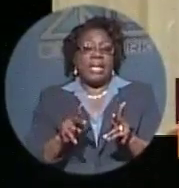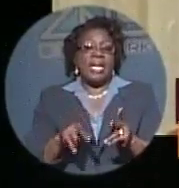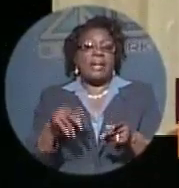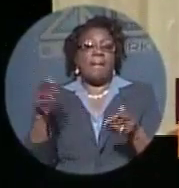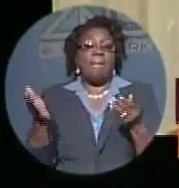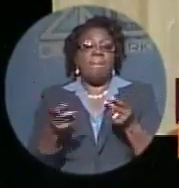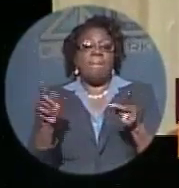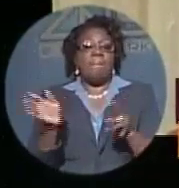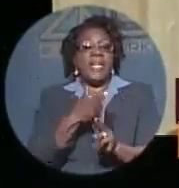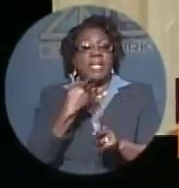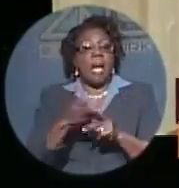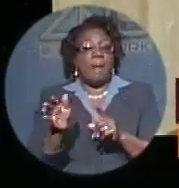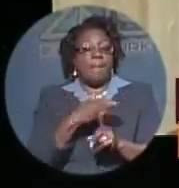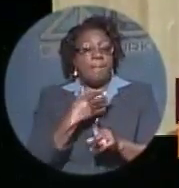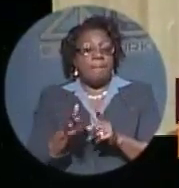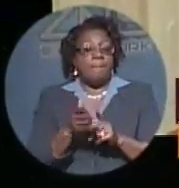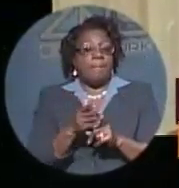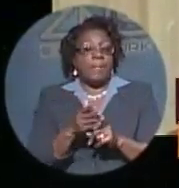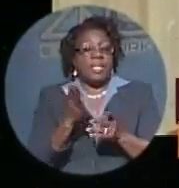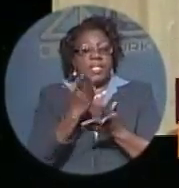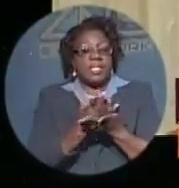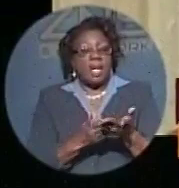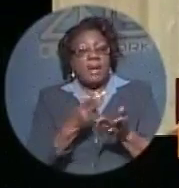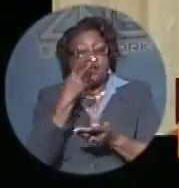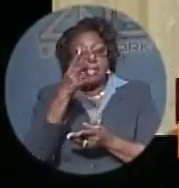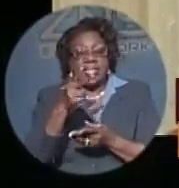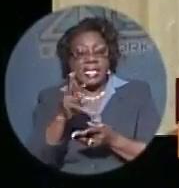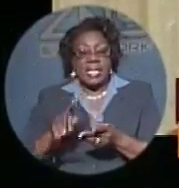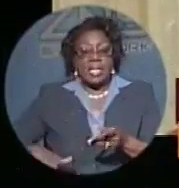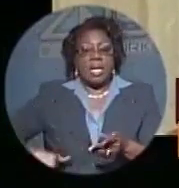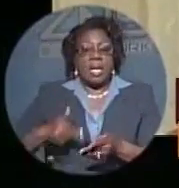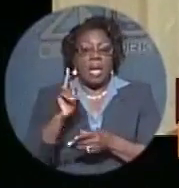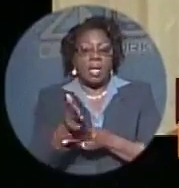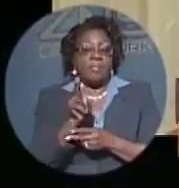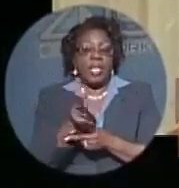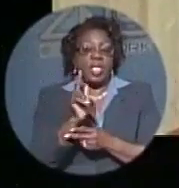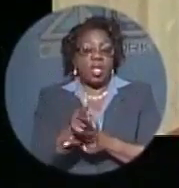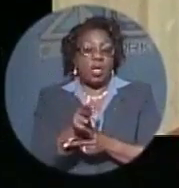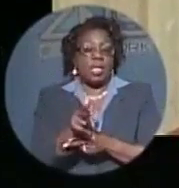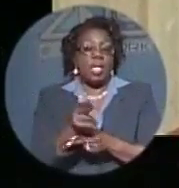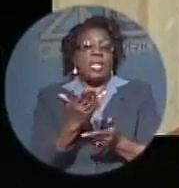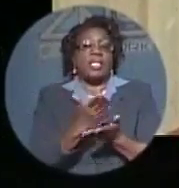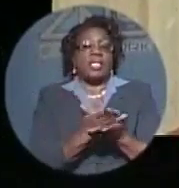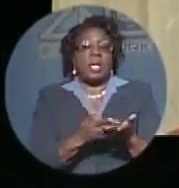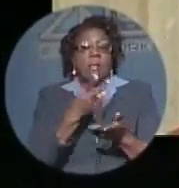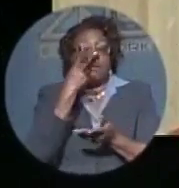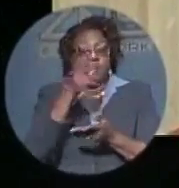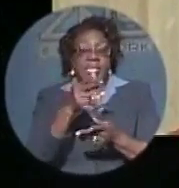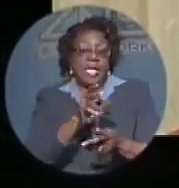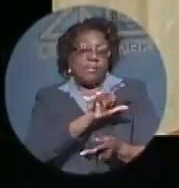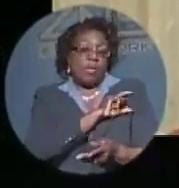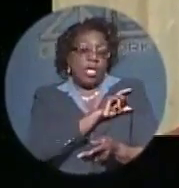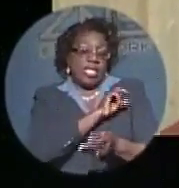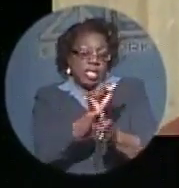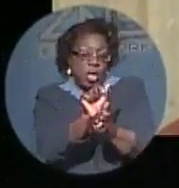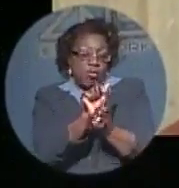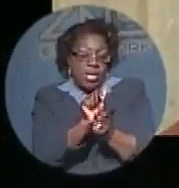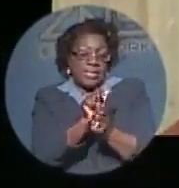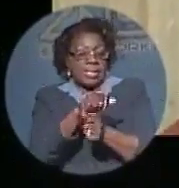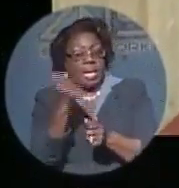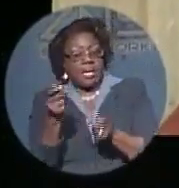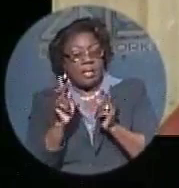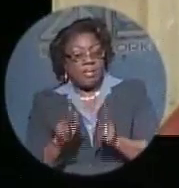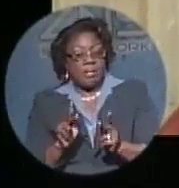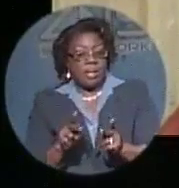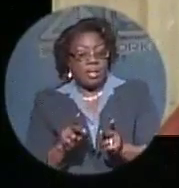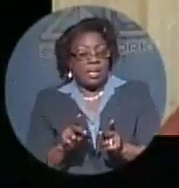shot. Almost a half reported seeing police arrests. 38% reported seeing a dead body. 36% seeing